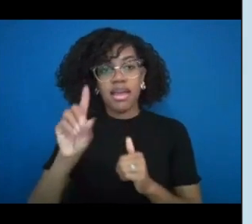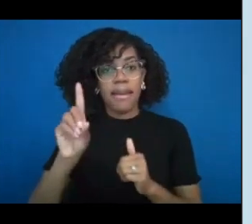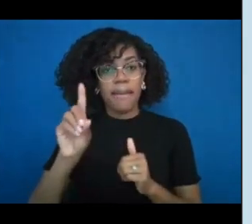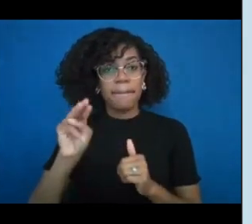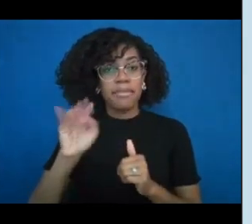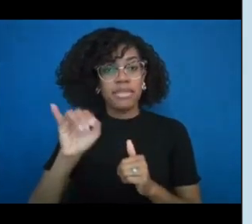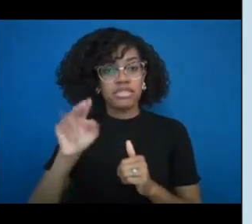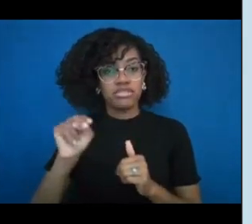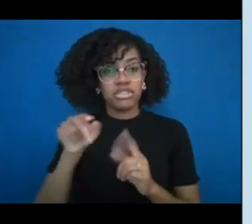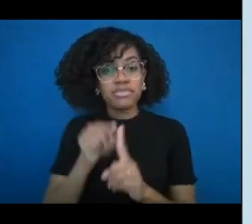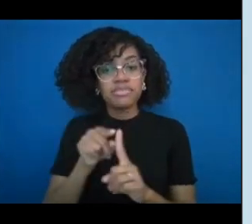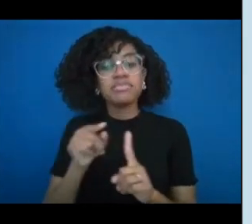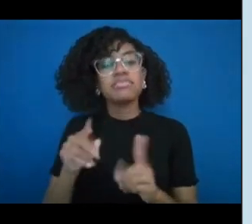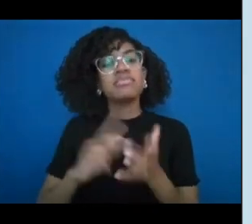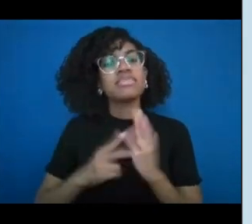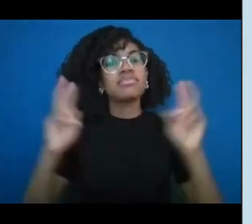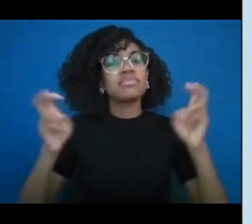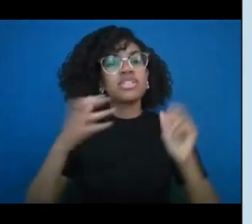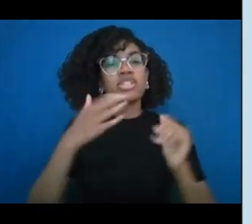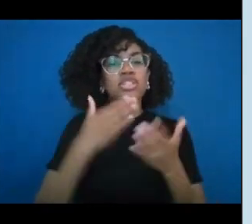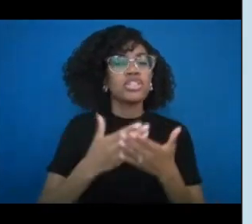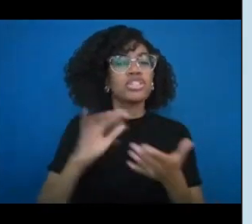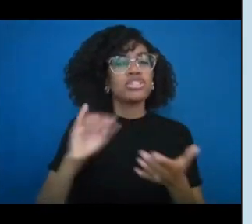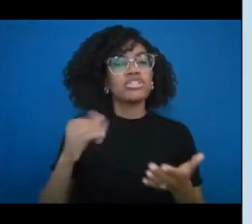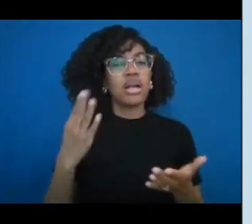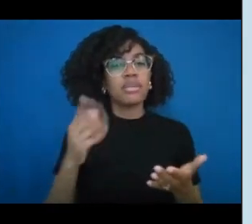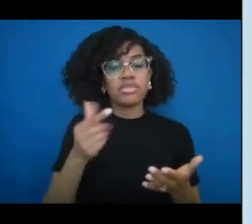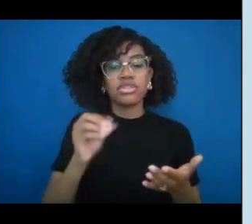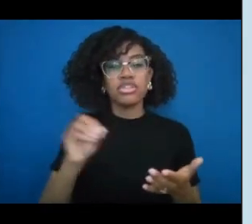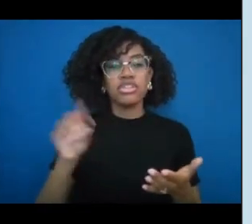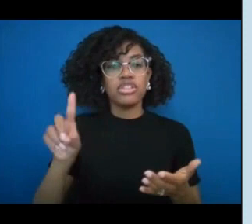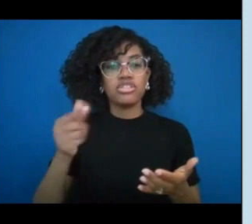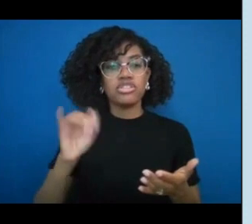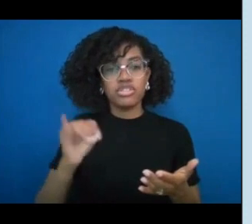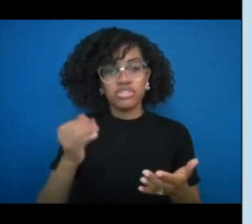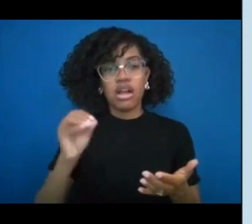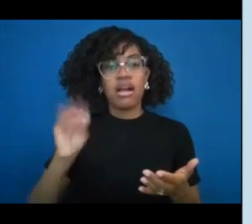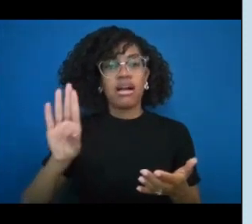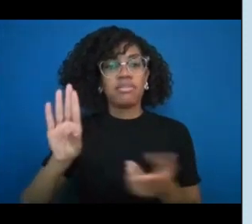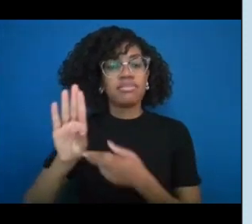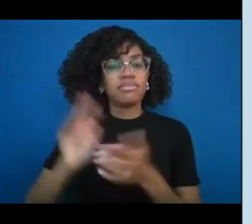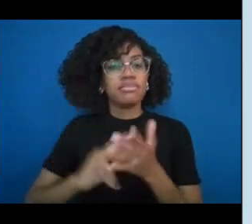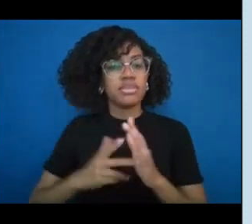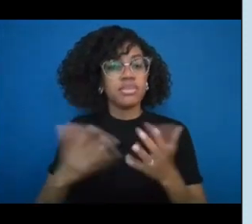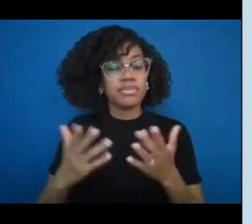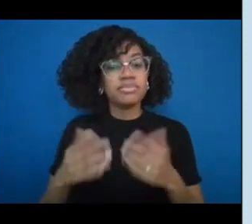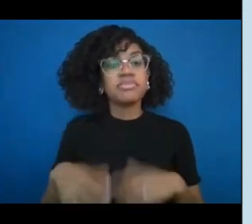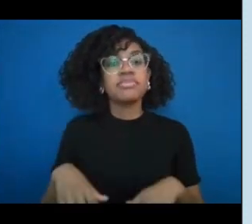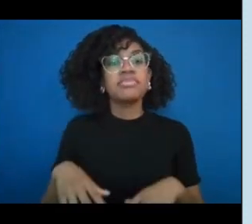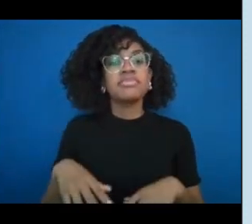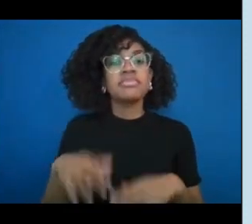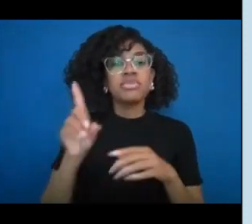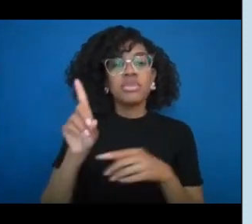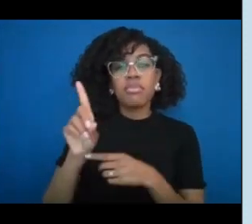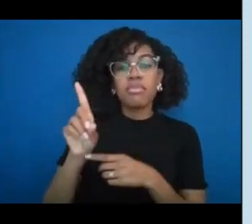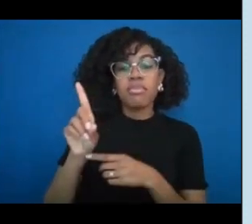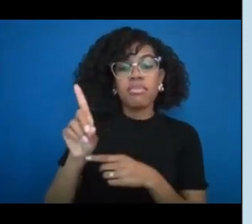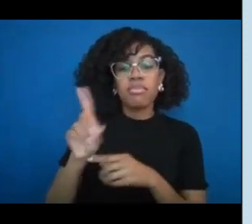set of principles that were developed by Department of Commerce and Department of Labor. But the goal is to have